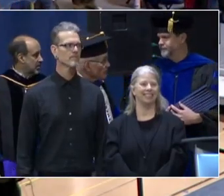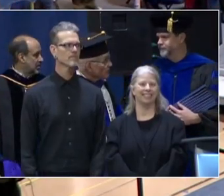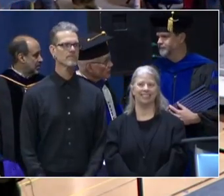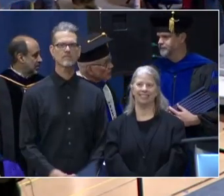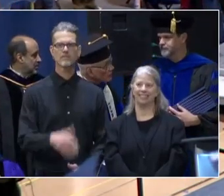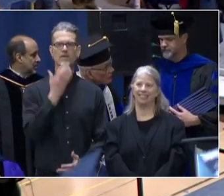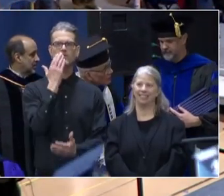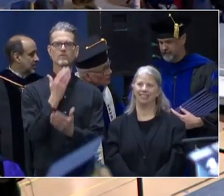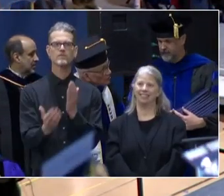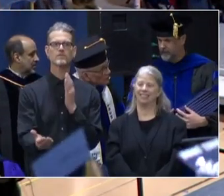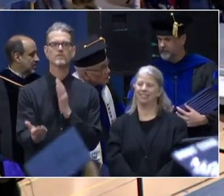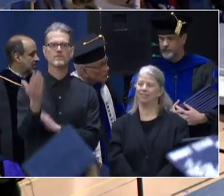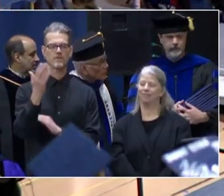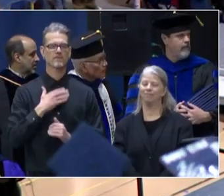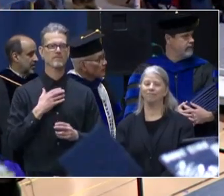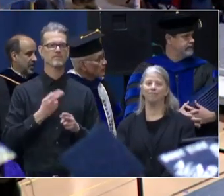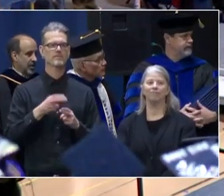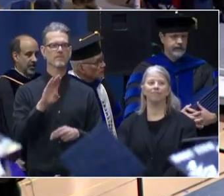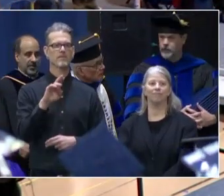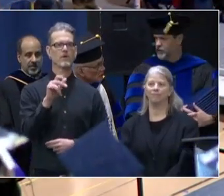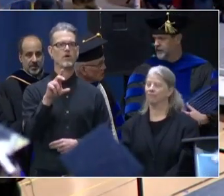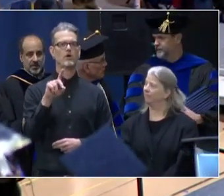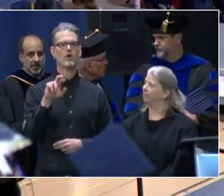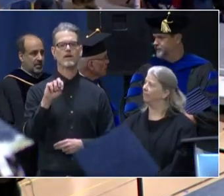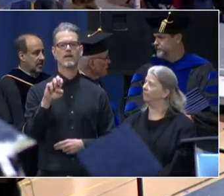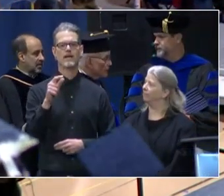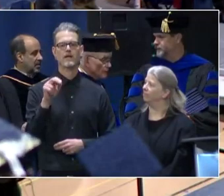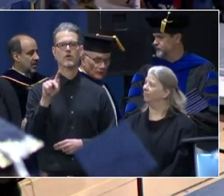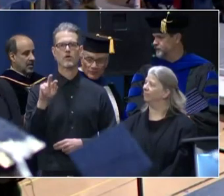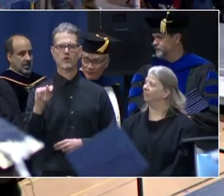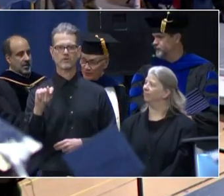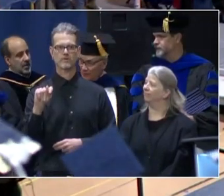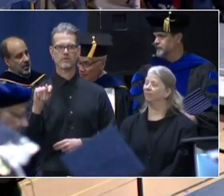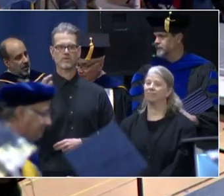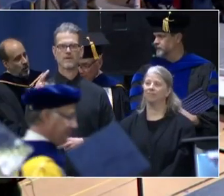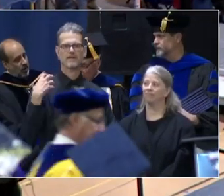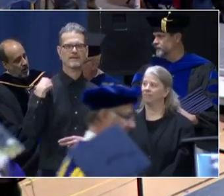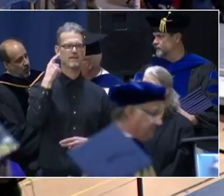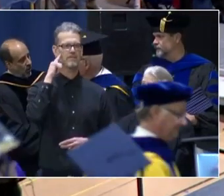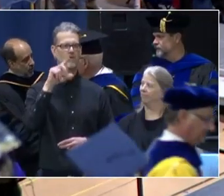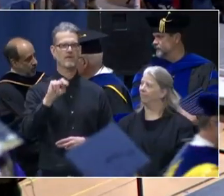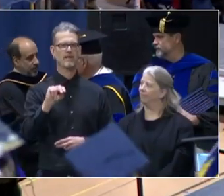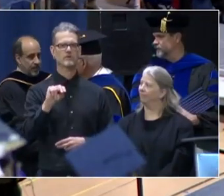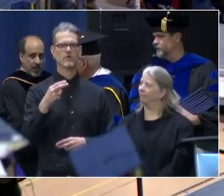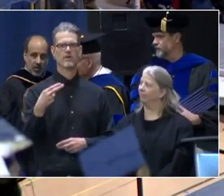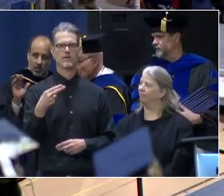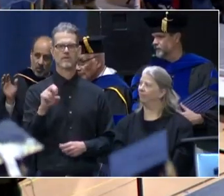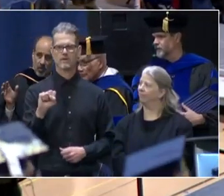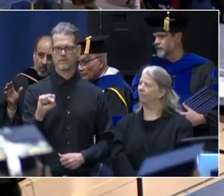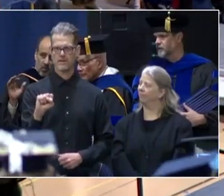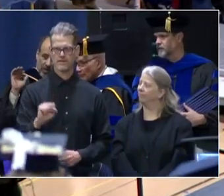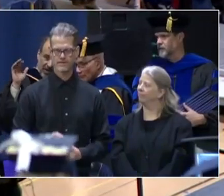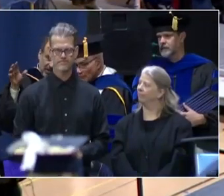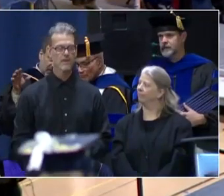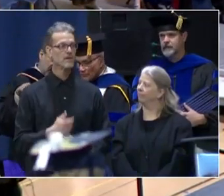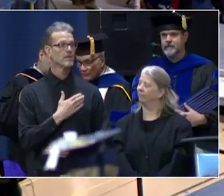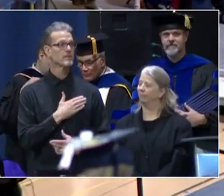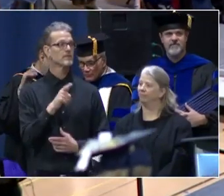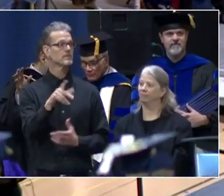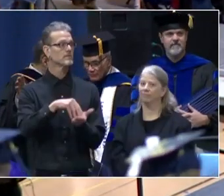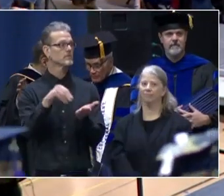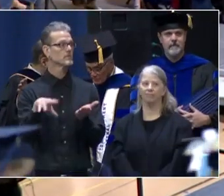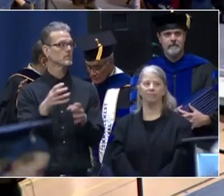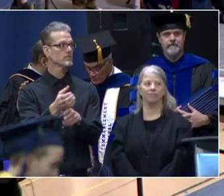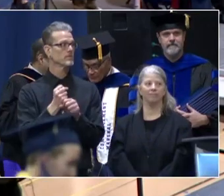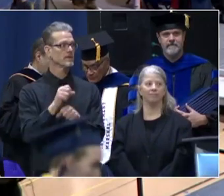Good morning. My name is Burkhard Englert, Dean of the College of Natural and Health Sciences. Will the candidates